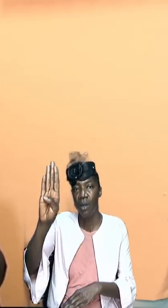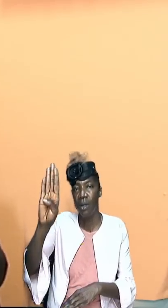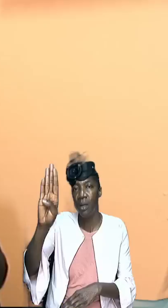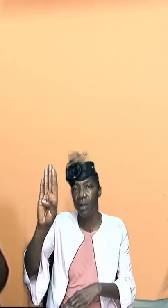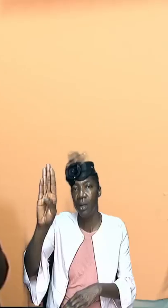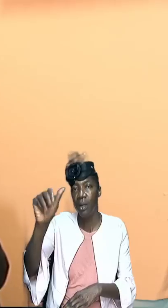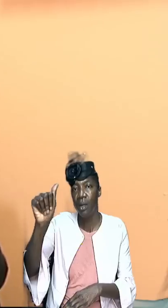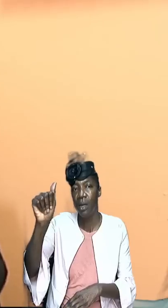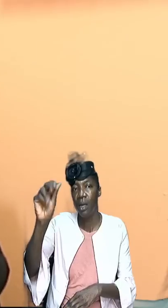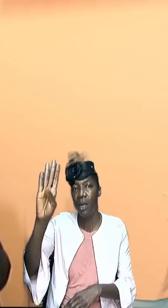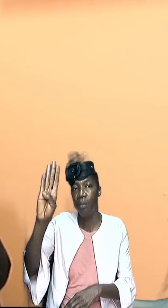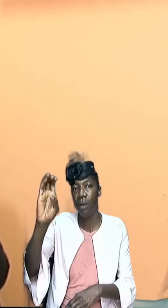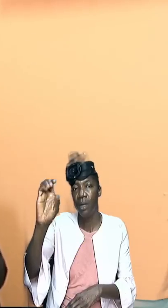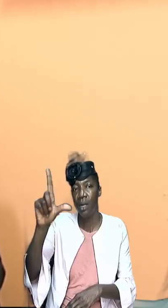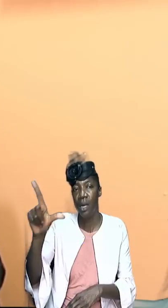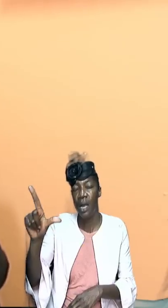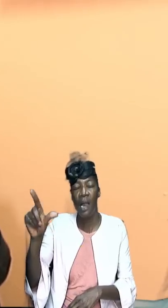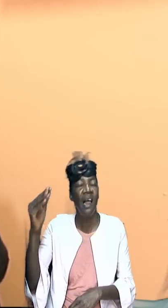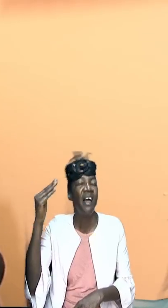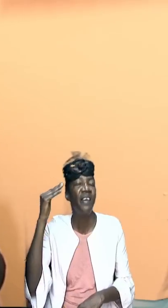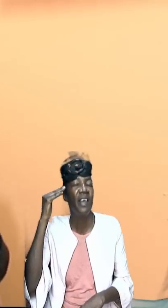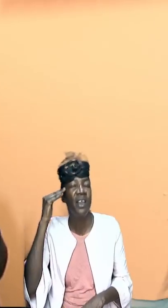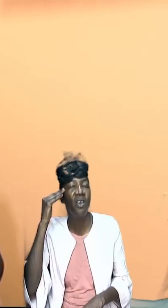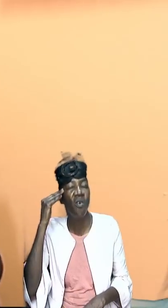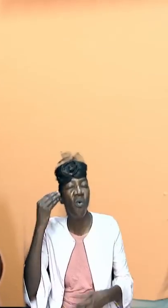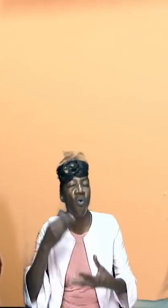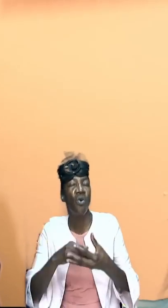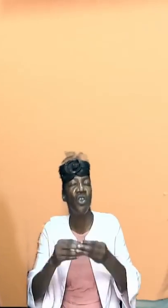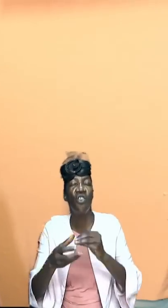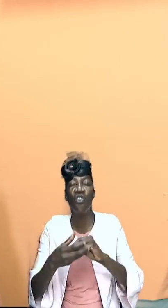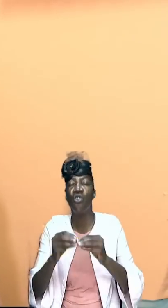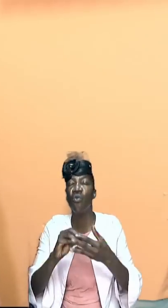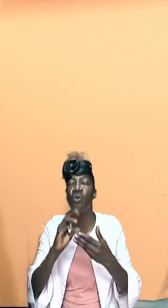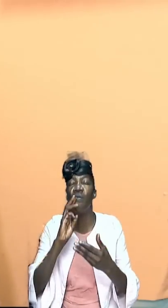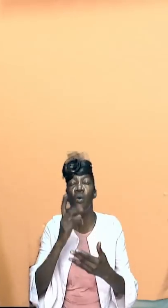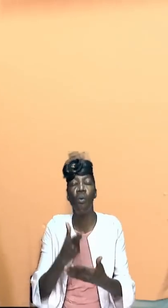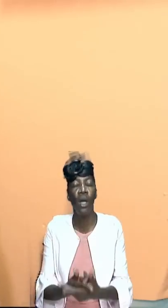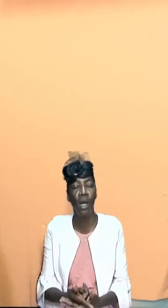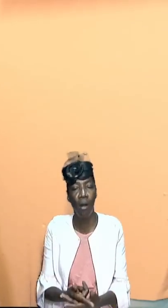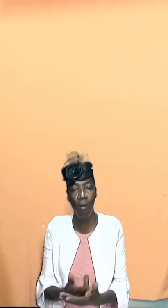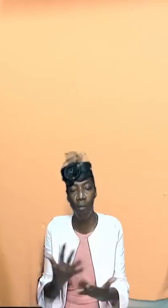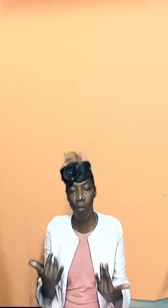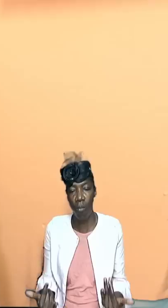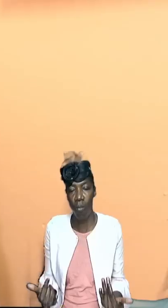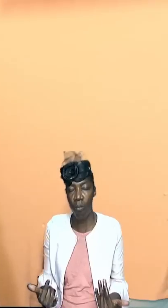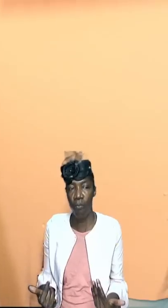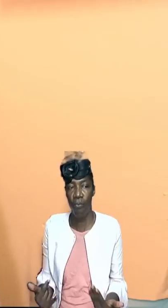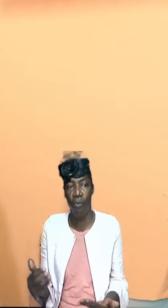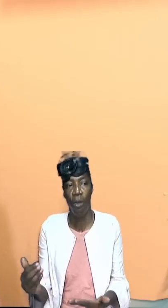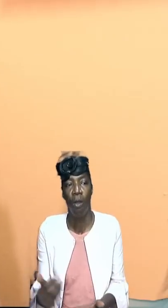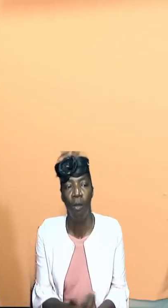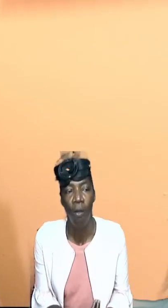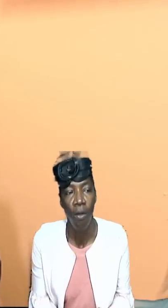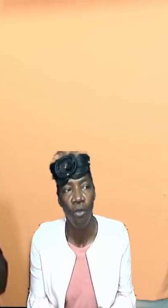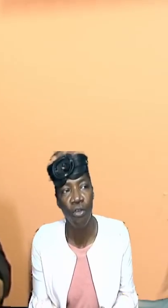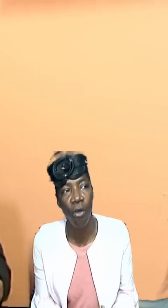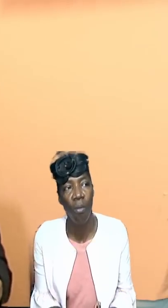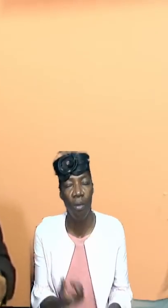they all knew the story very well. It's just that now some were French, some